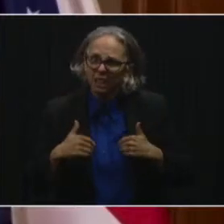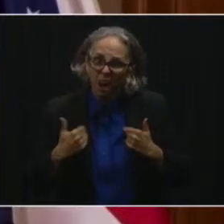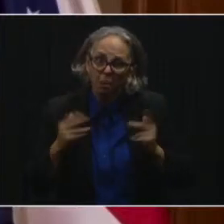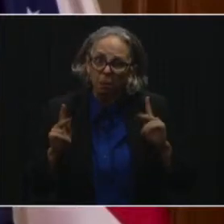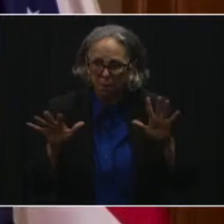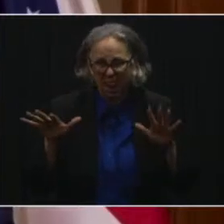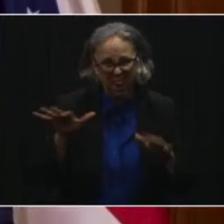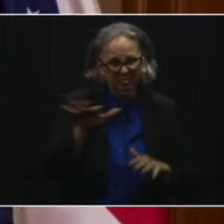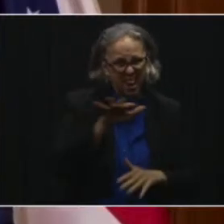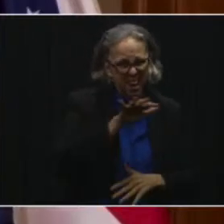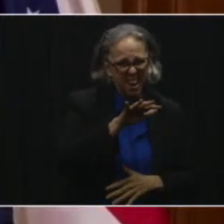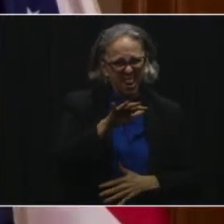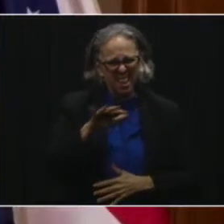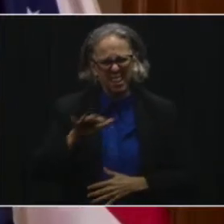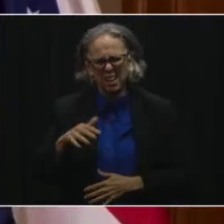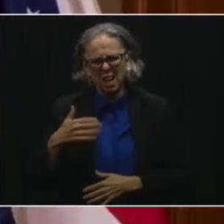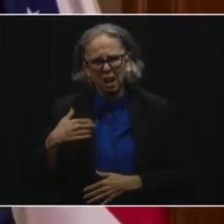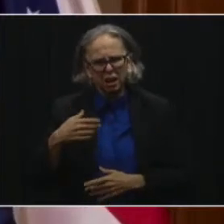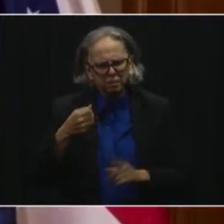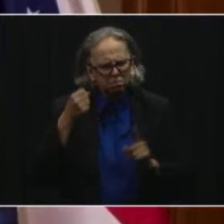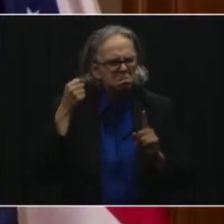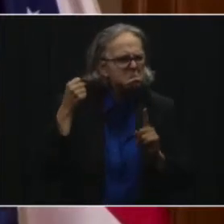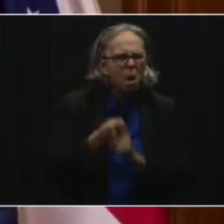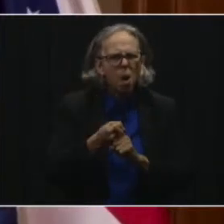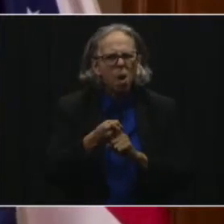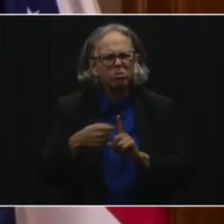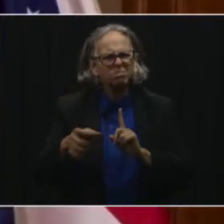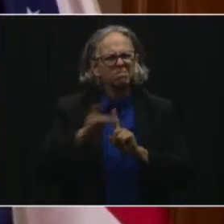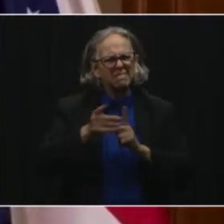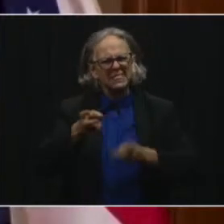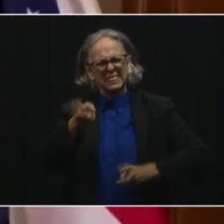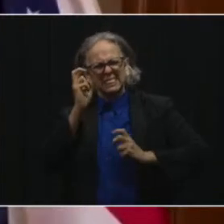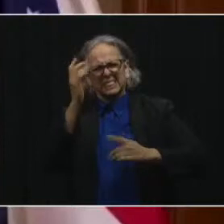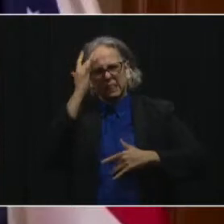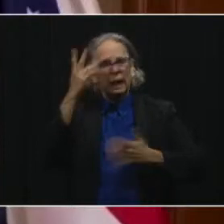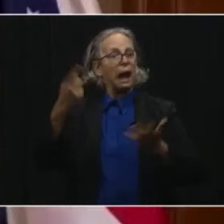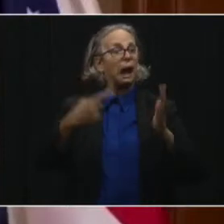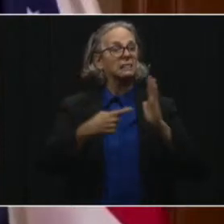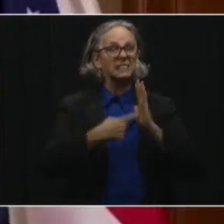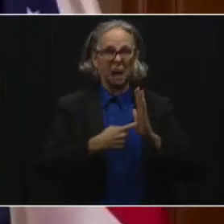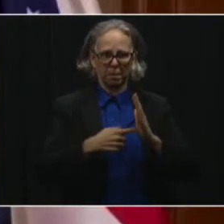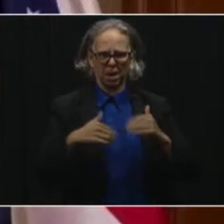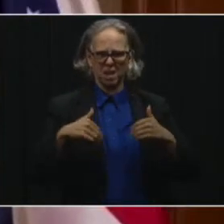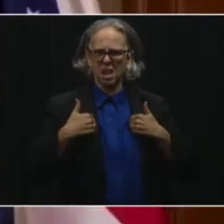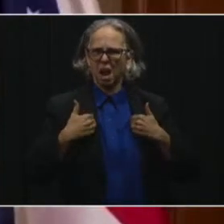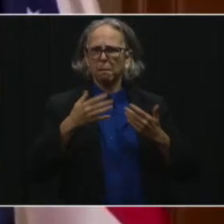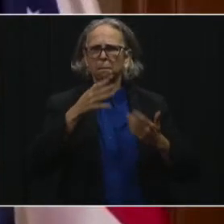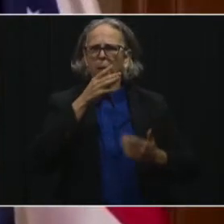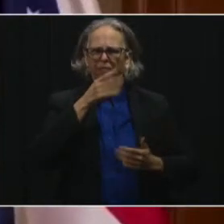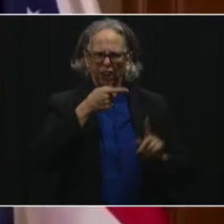Stories about a young mother dying and leaving, 3, 4, 5 children.